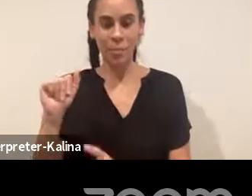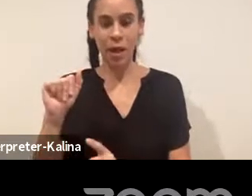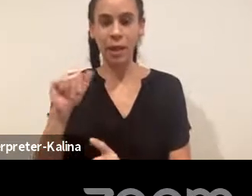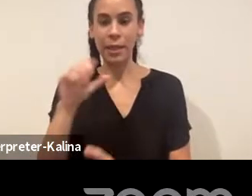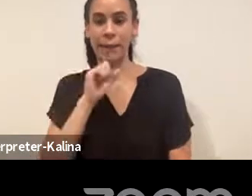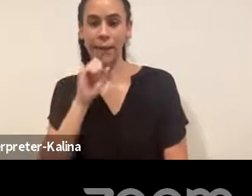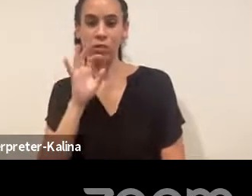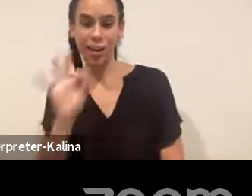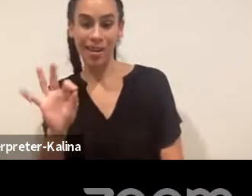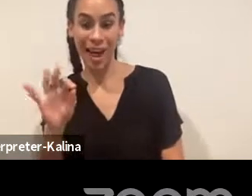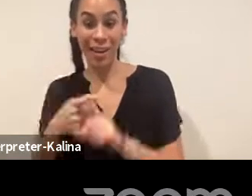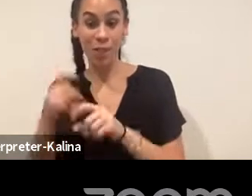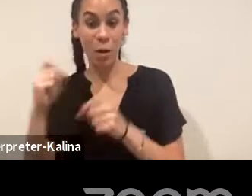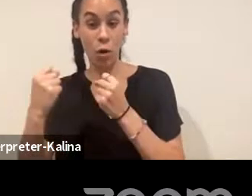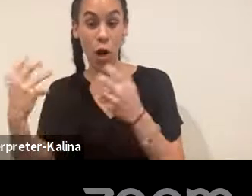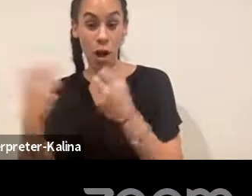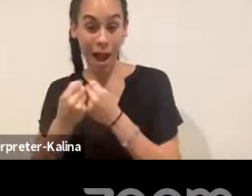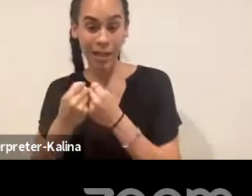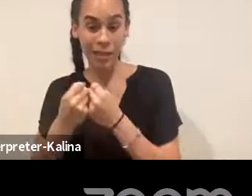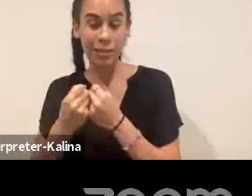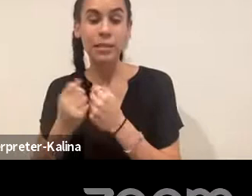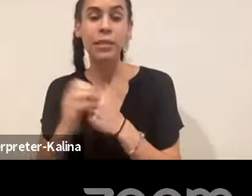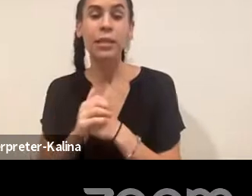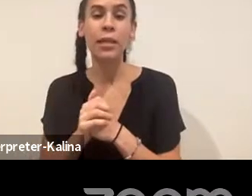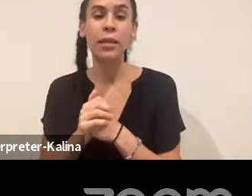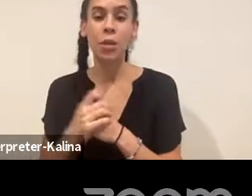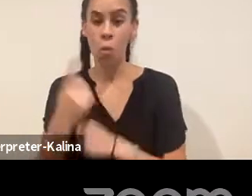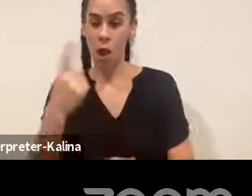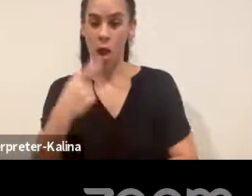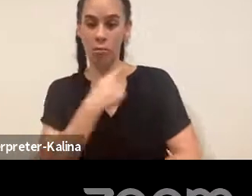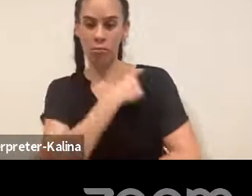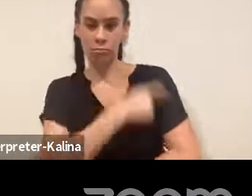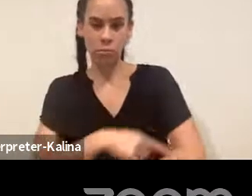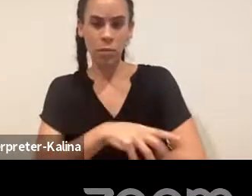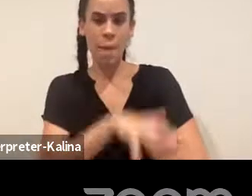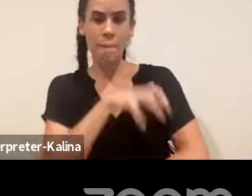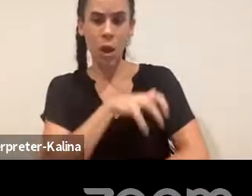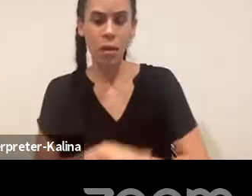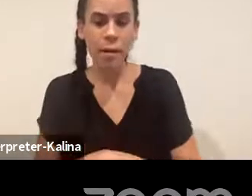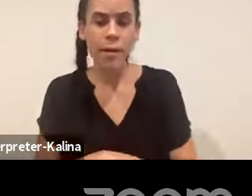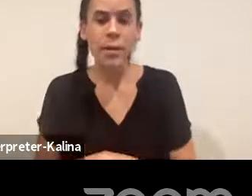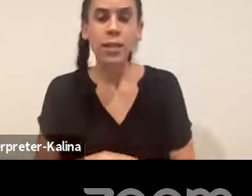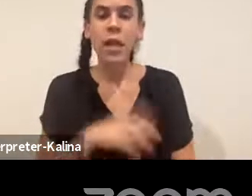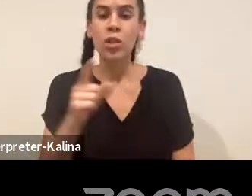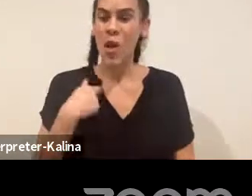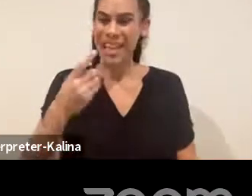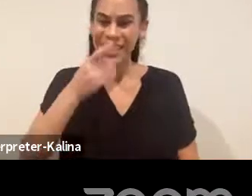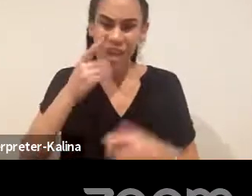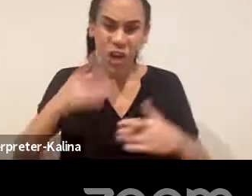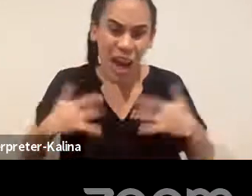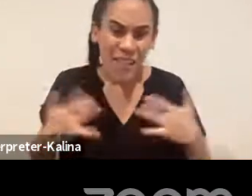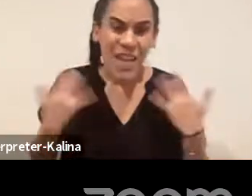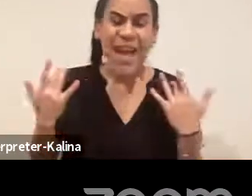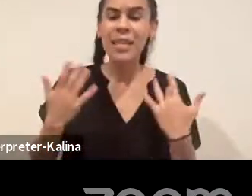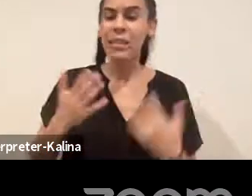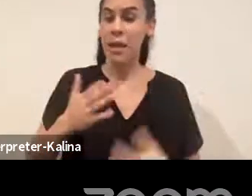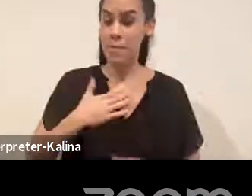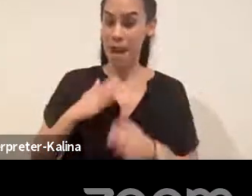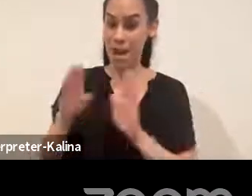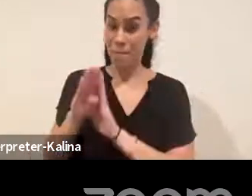And pre-pandemic, we always had these like dinner events and stuff, and my background was in